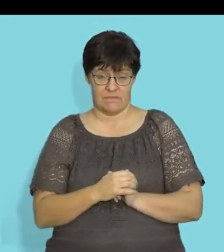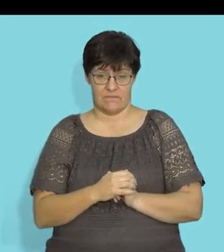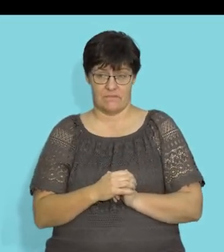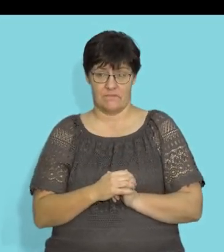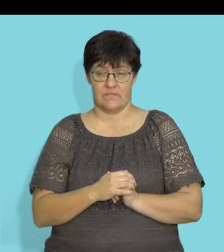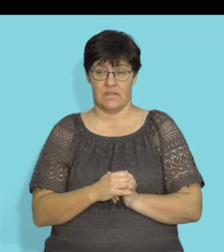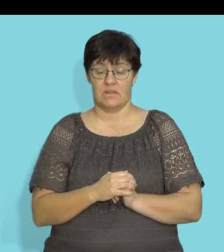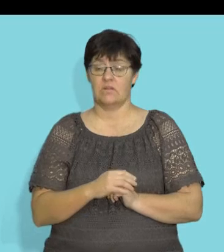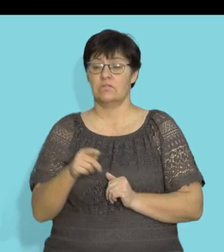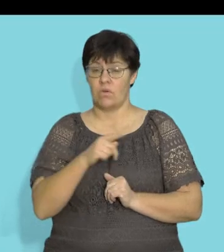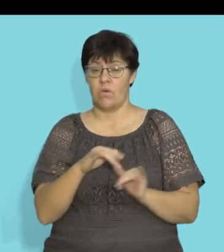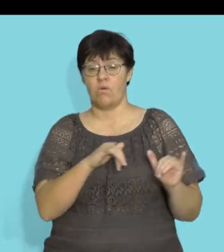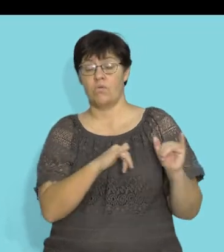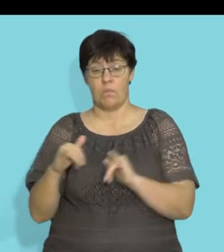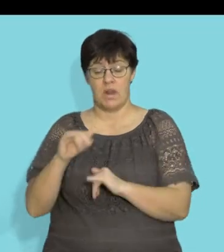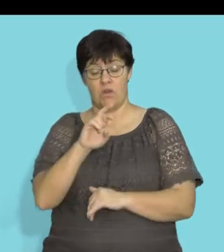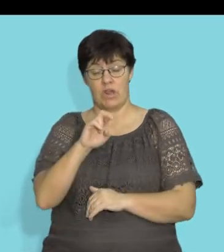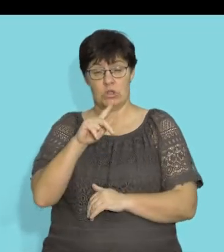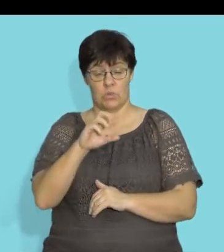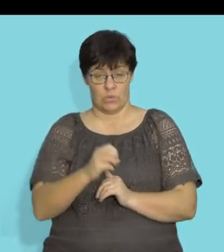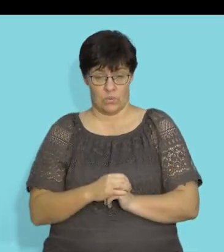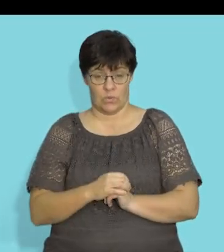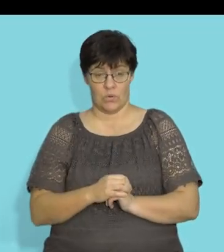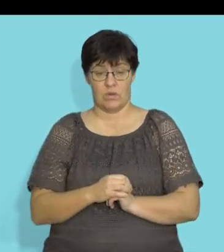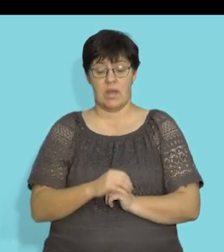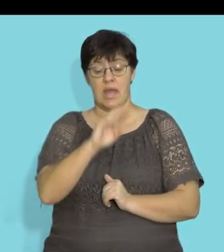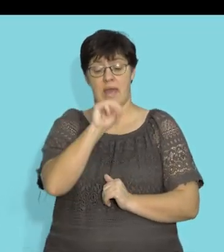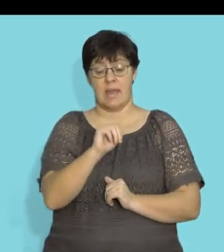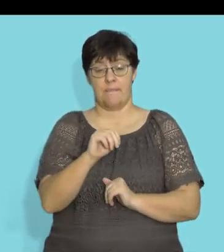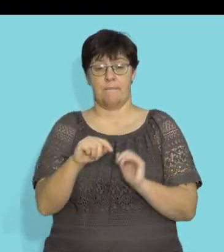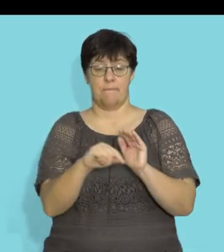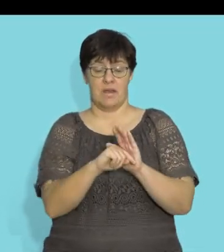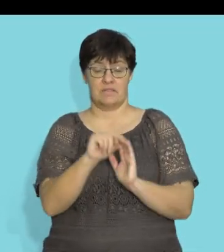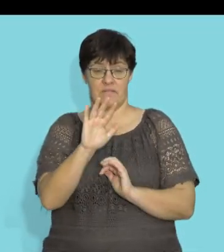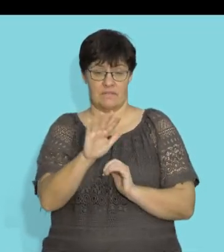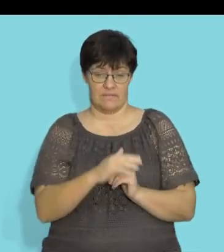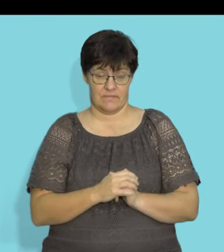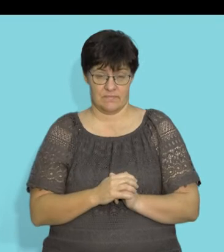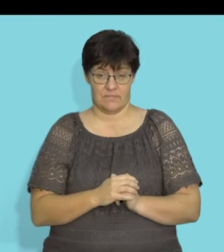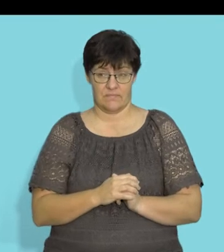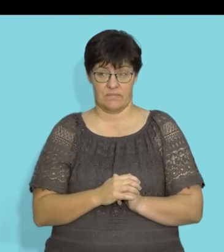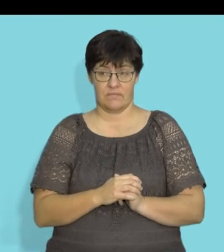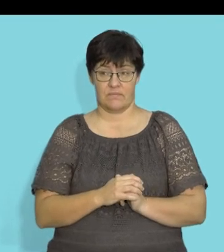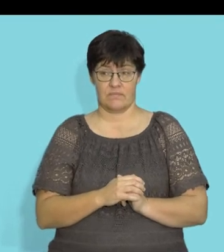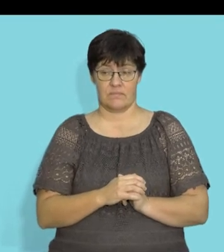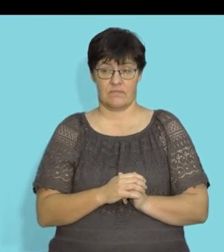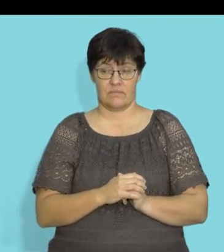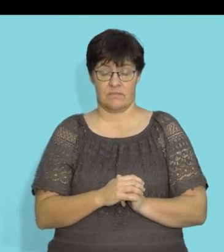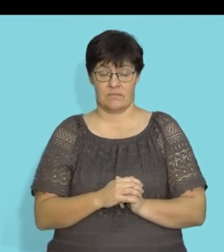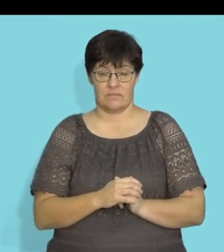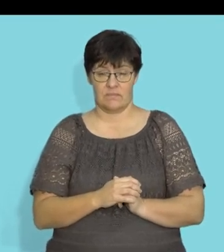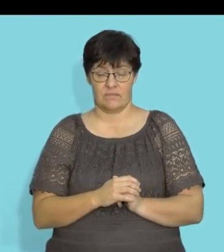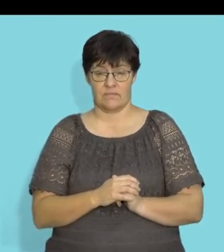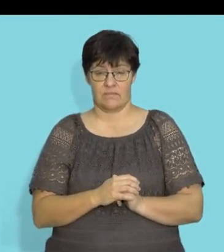that means for this example, my common ratio is equal to m minus